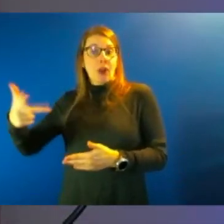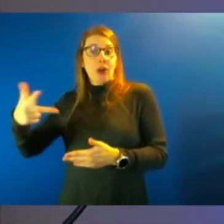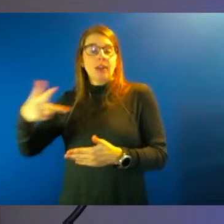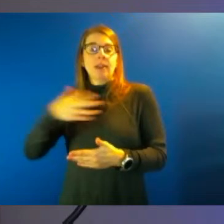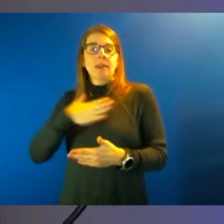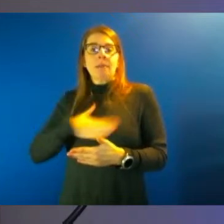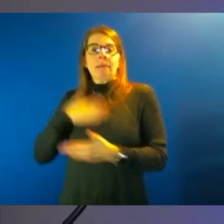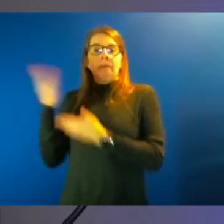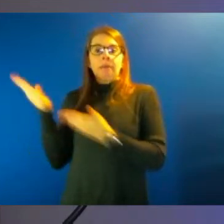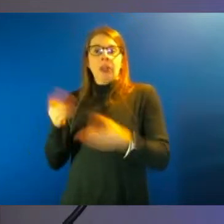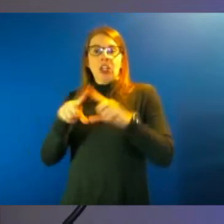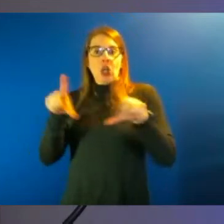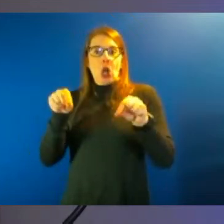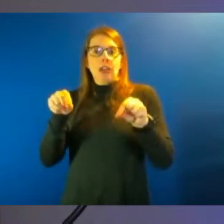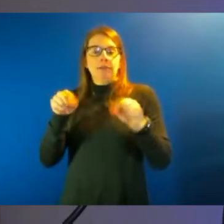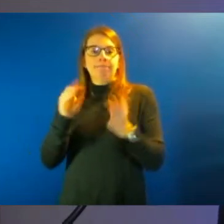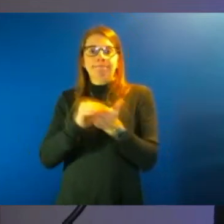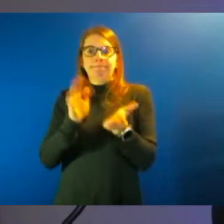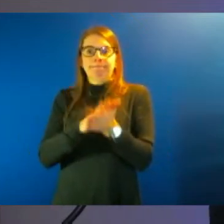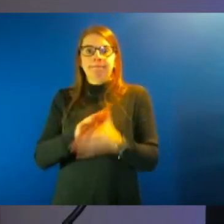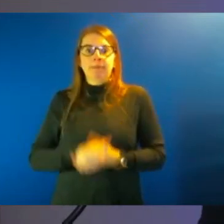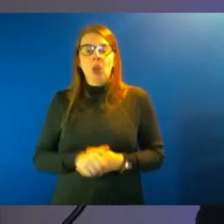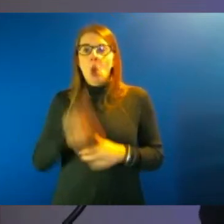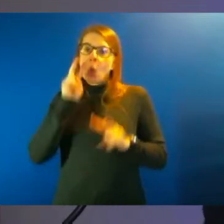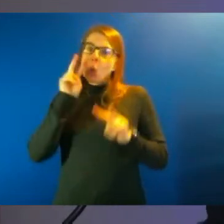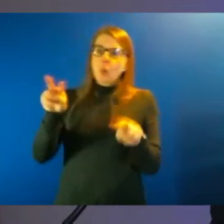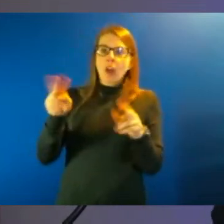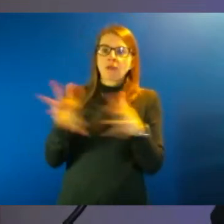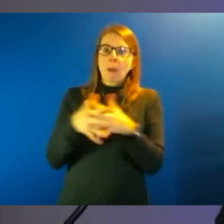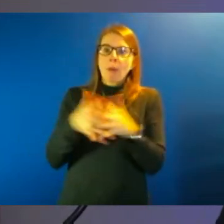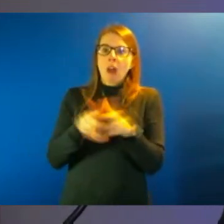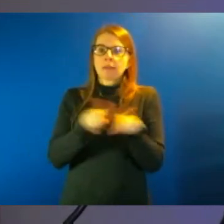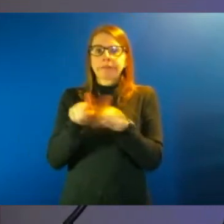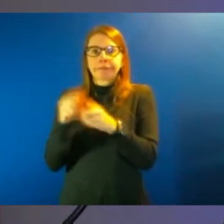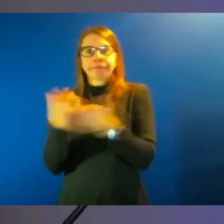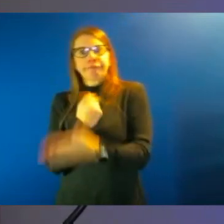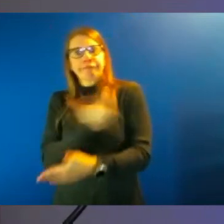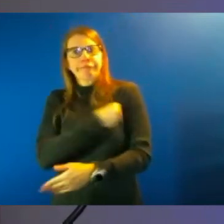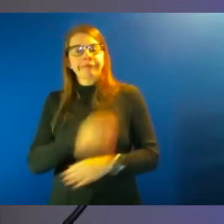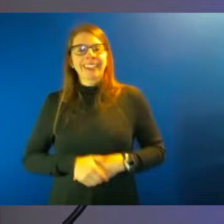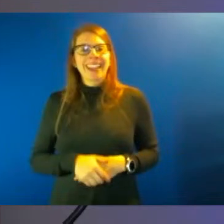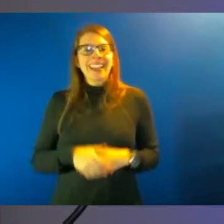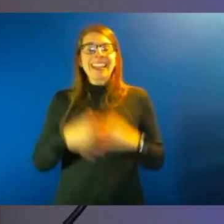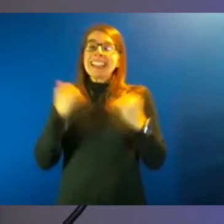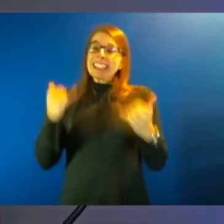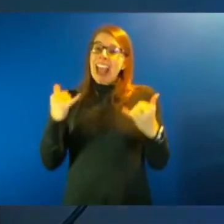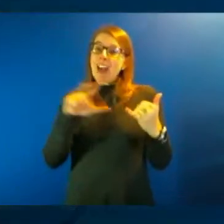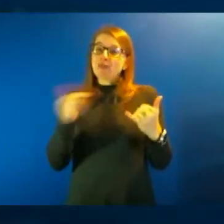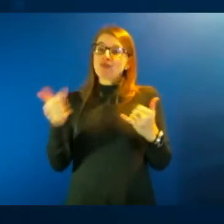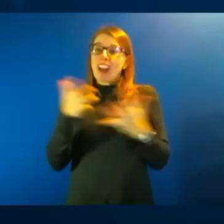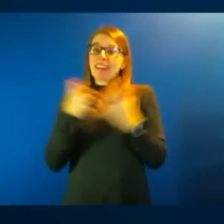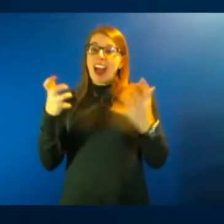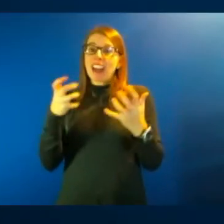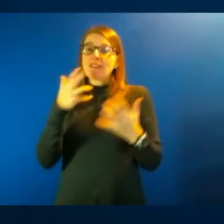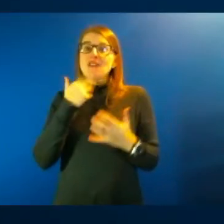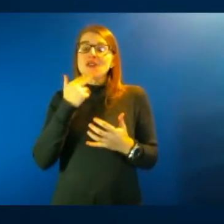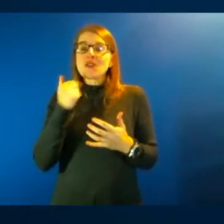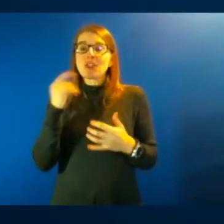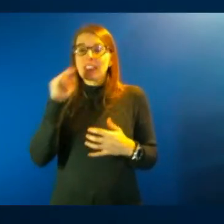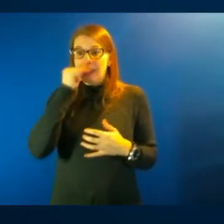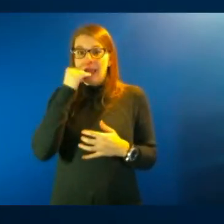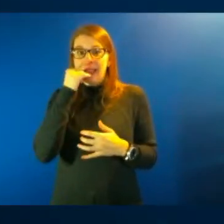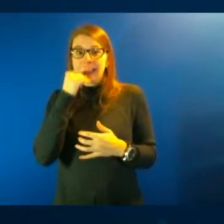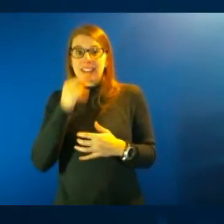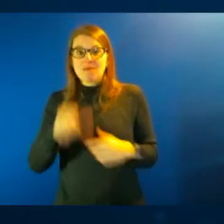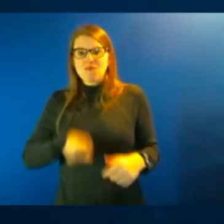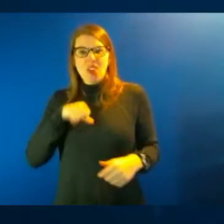That's pretty cool. Do it. Watch football and get vaccinated. Go okay. do it. Now we got a bunch of cute kids, brave kids that we want to show off this morning. So let's